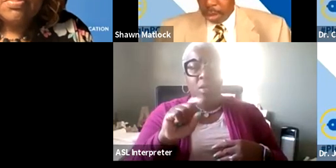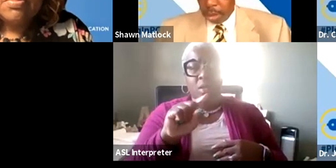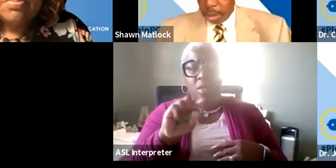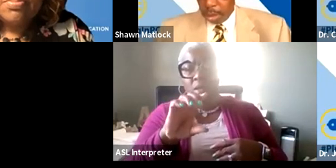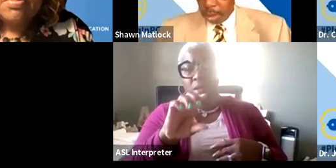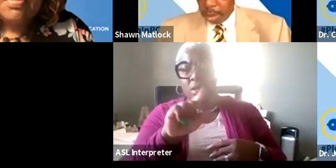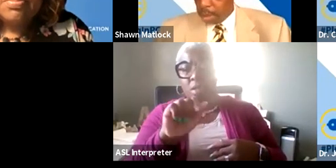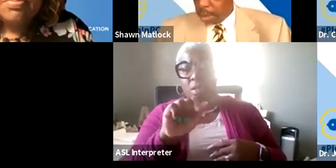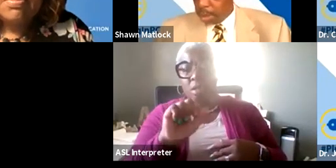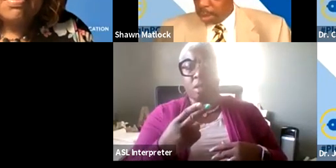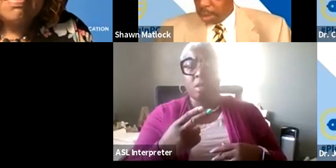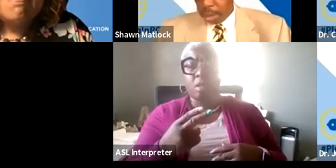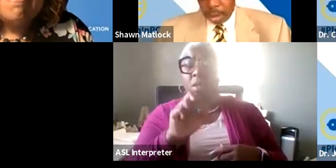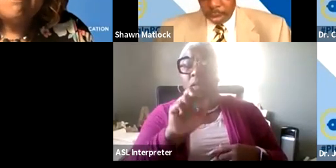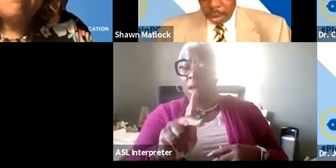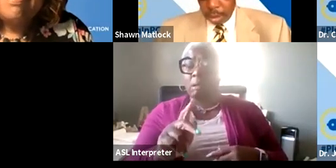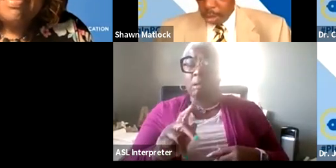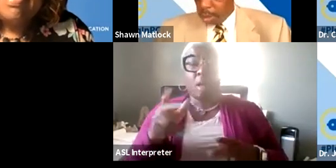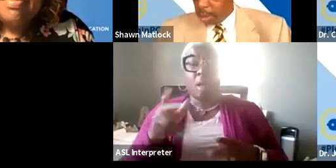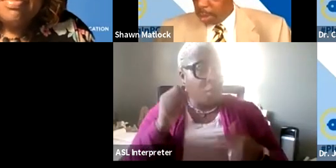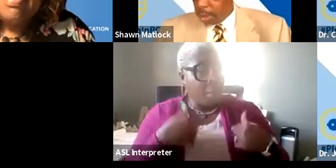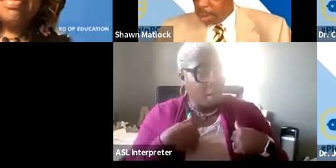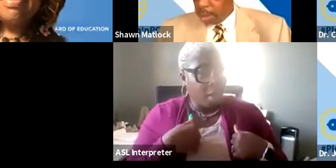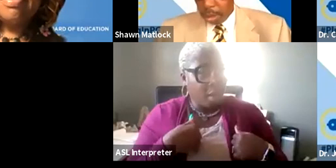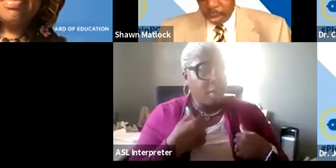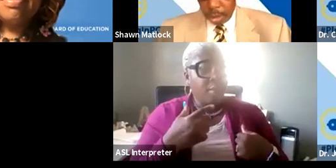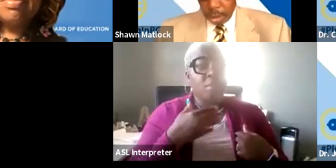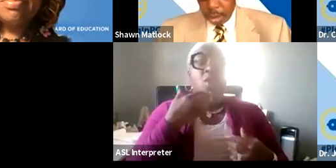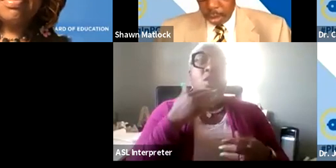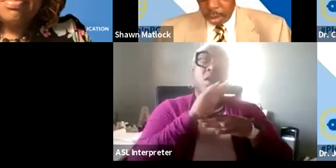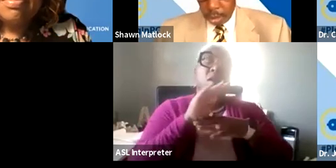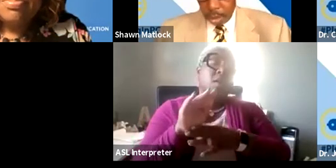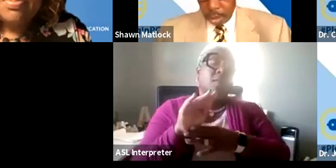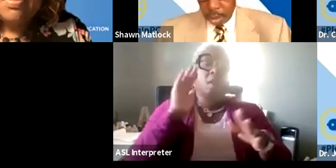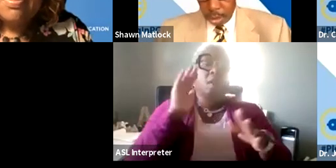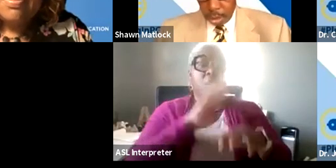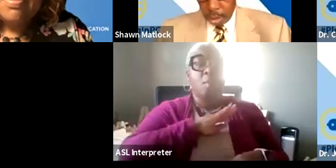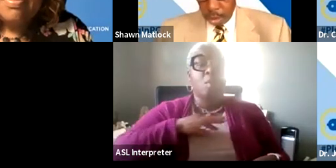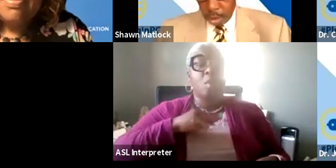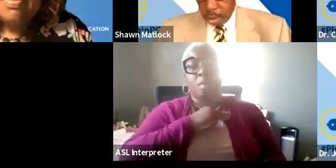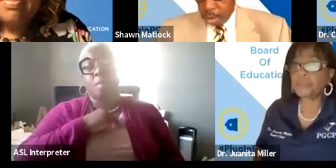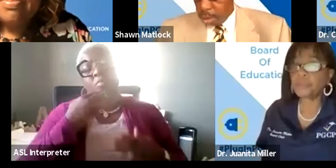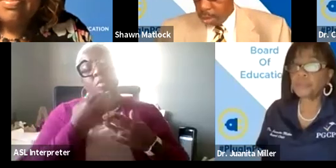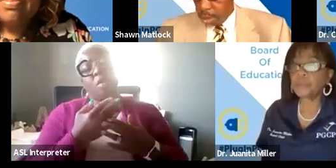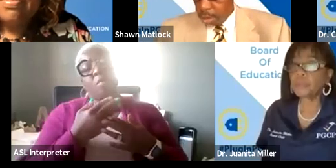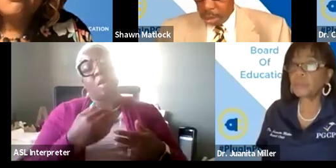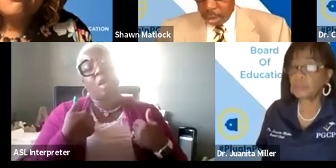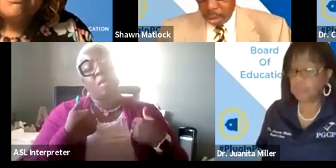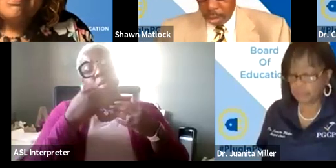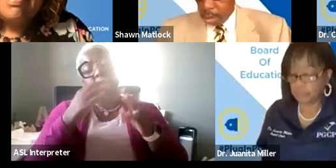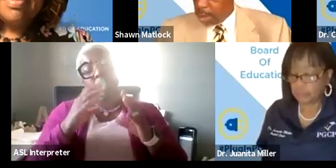Yes. Hello, can you hear me? Yes. Good evening. Hello, board members. Thank you for holding this